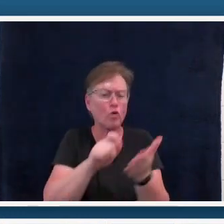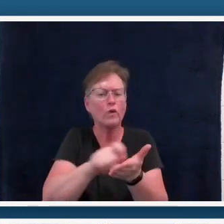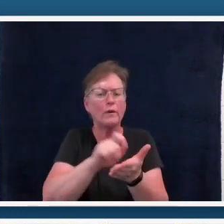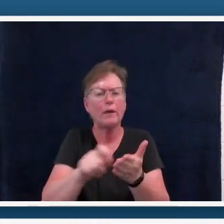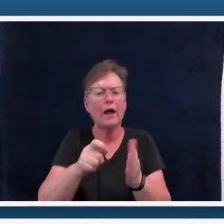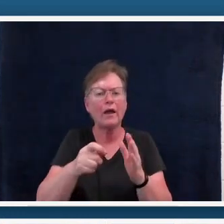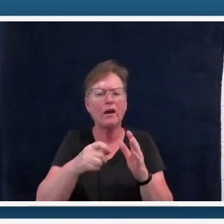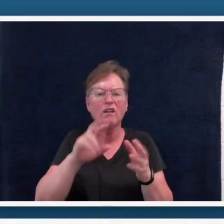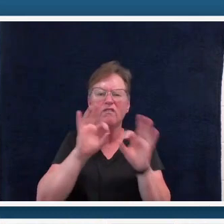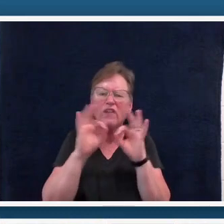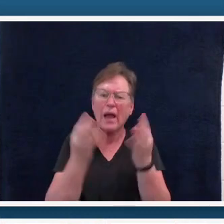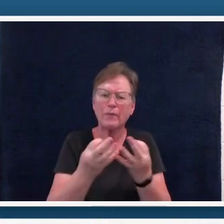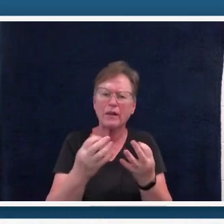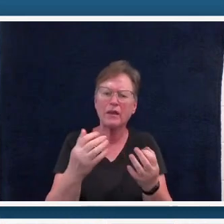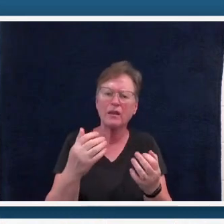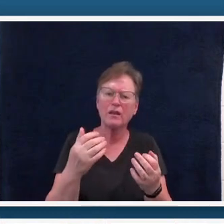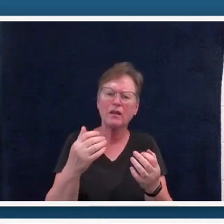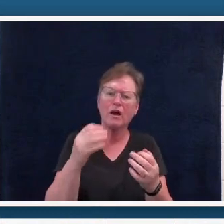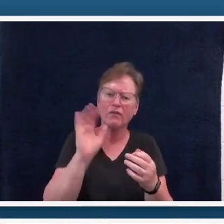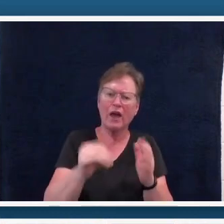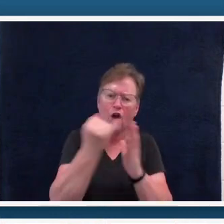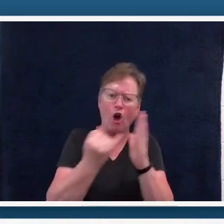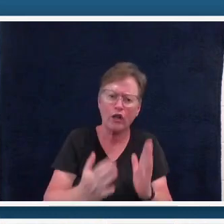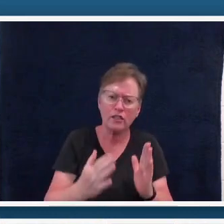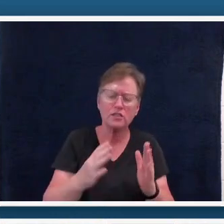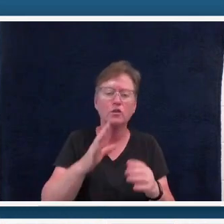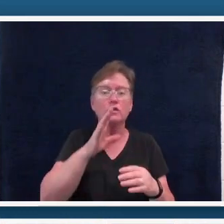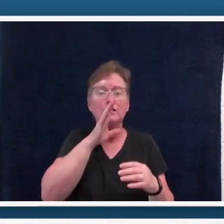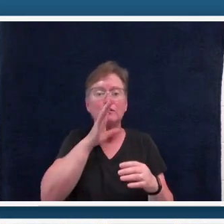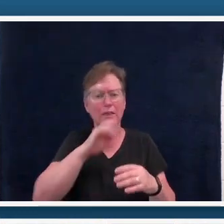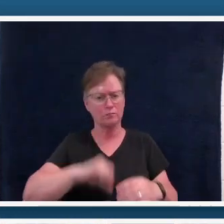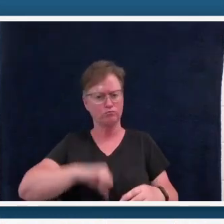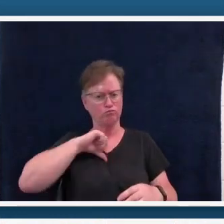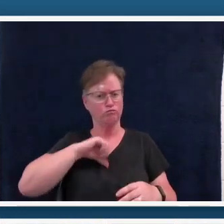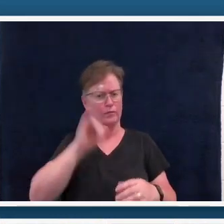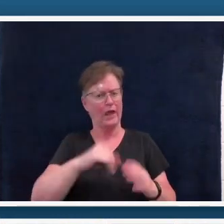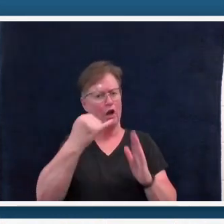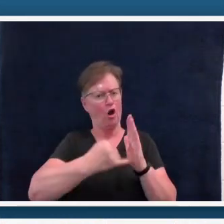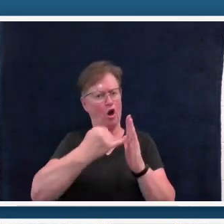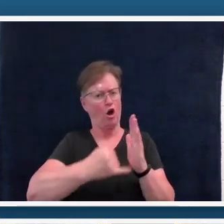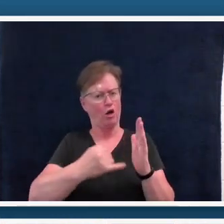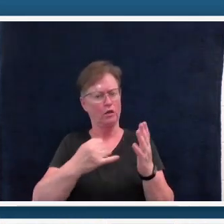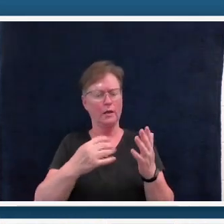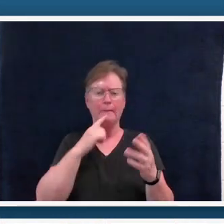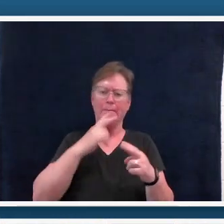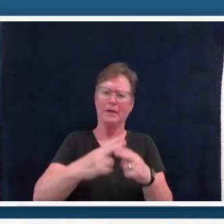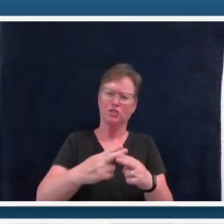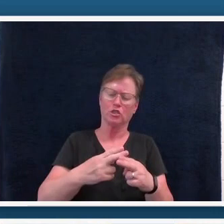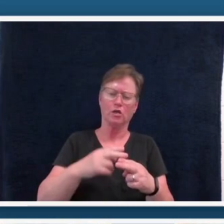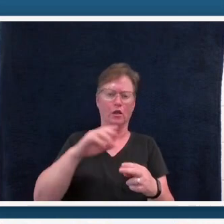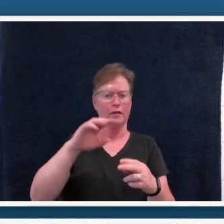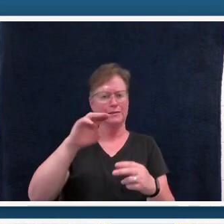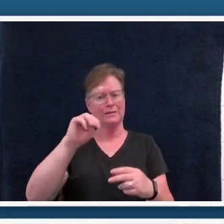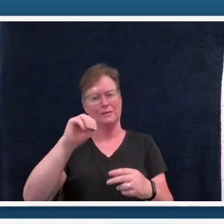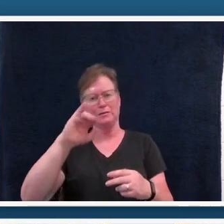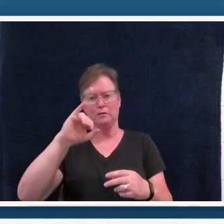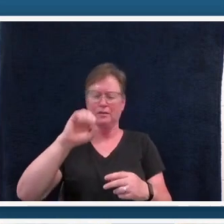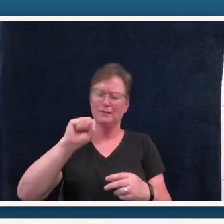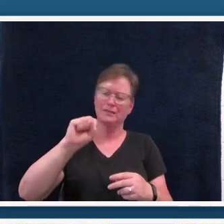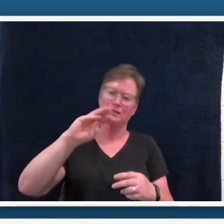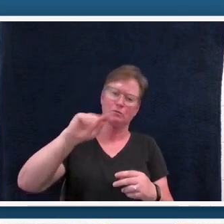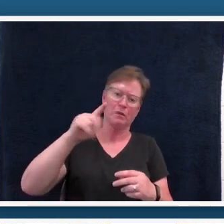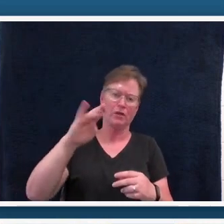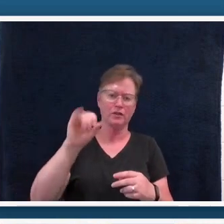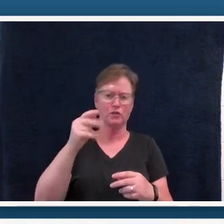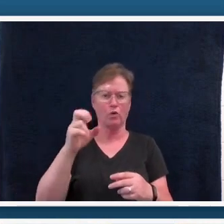great pride of the artwork and mentions that the Smithsonian has the mural study in its collection. So even today, there are